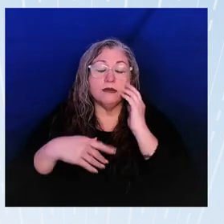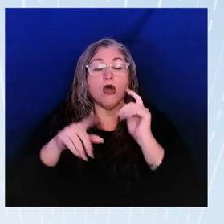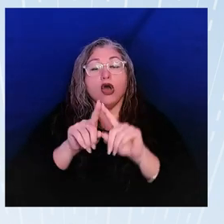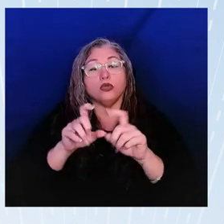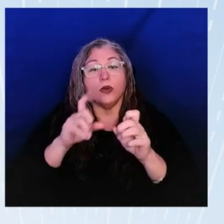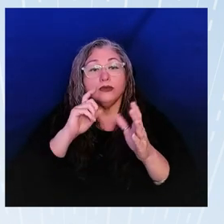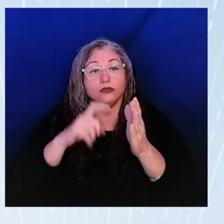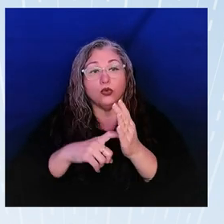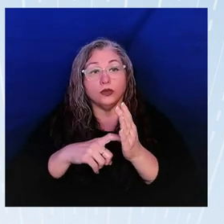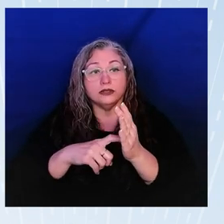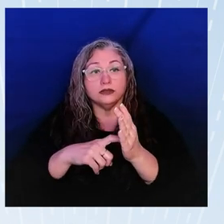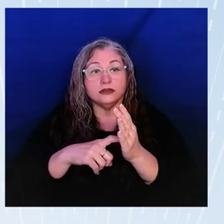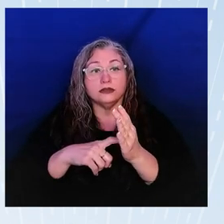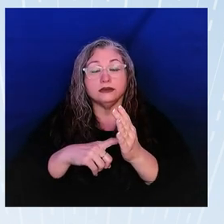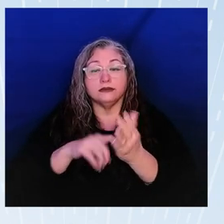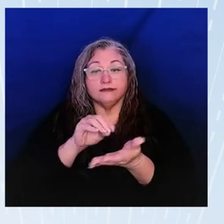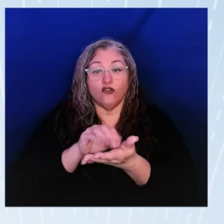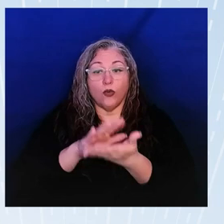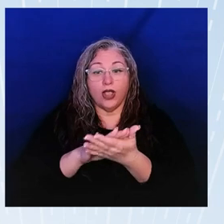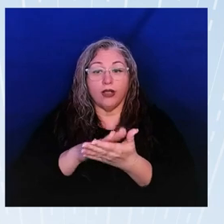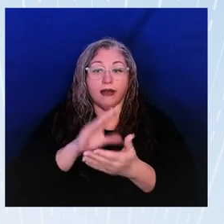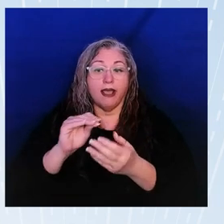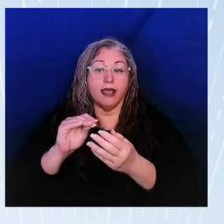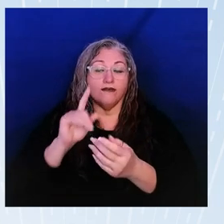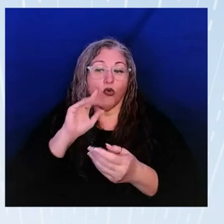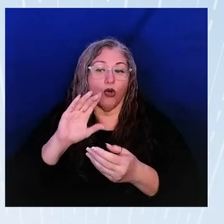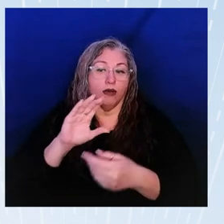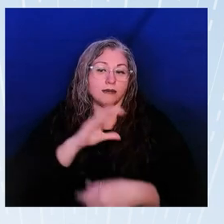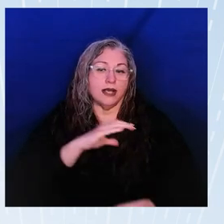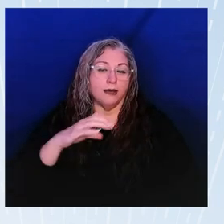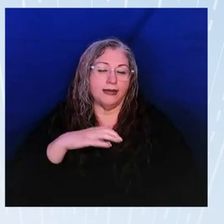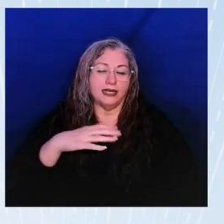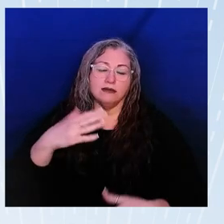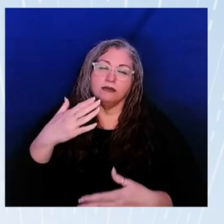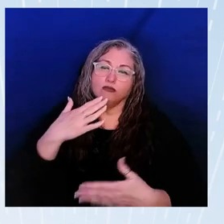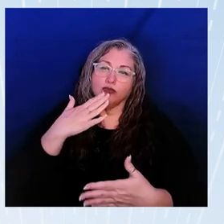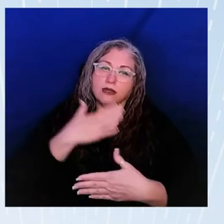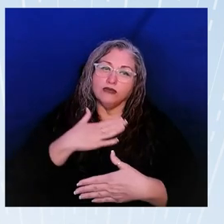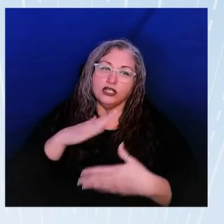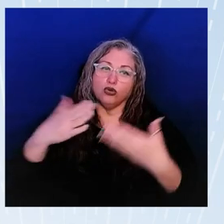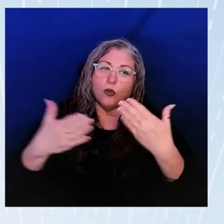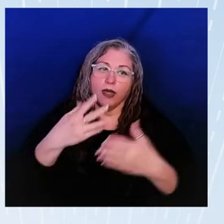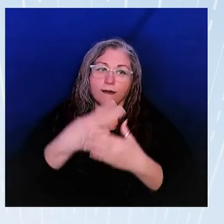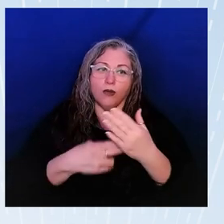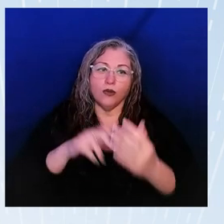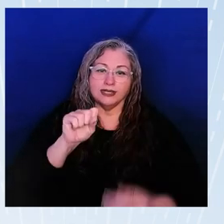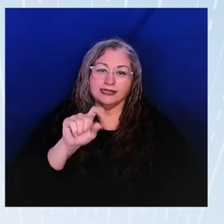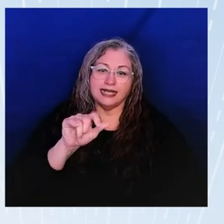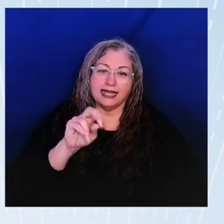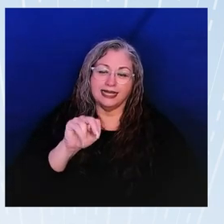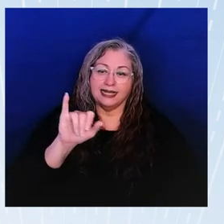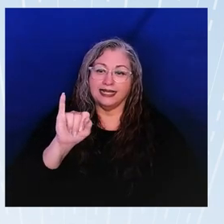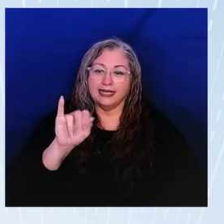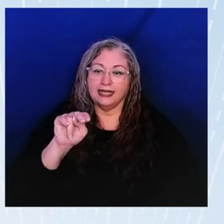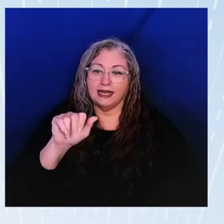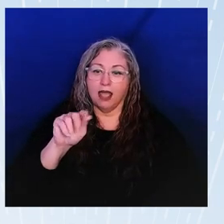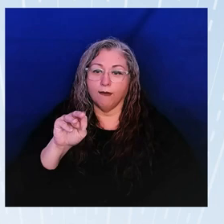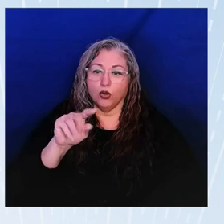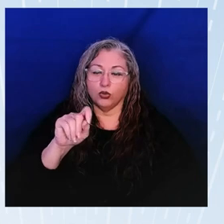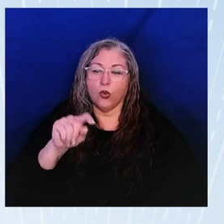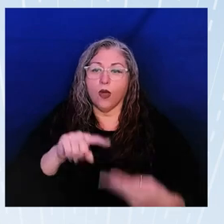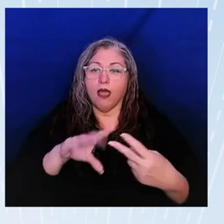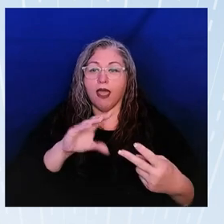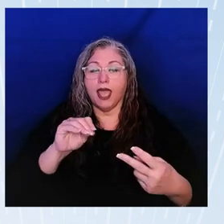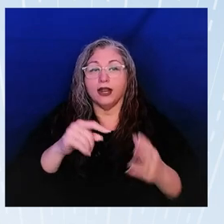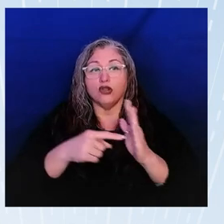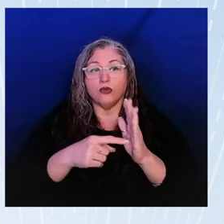note for the record and for committee, appreciate you welcoming both Stanton Inamoto and our